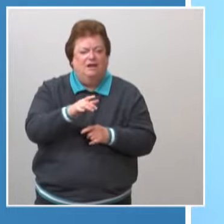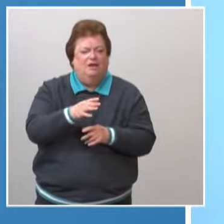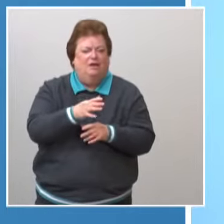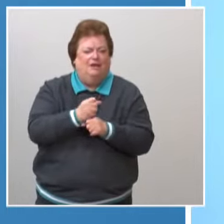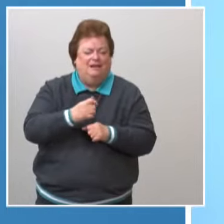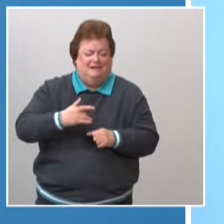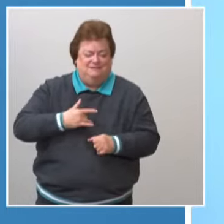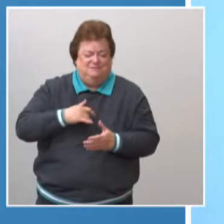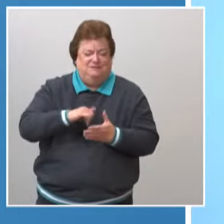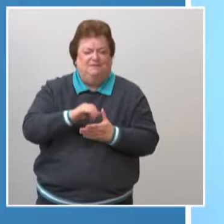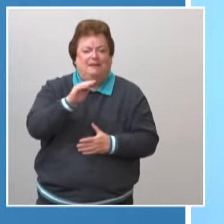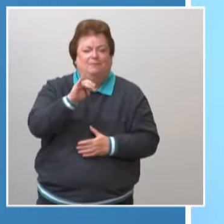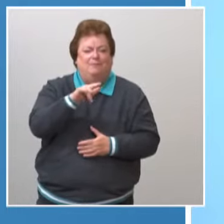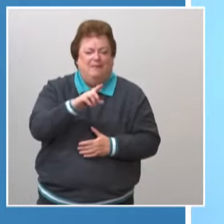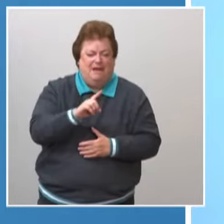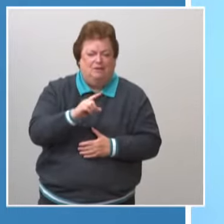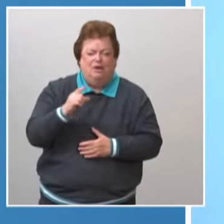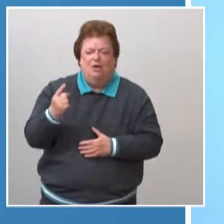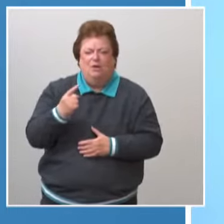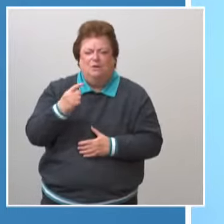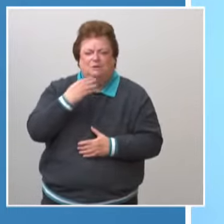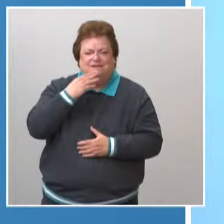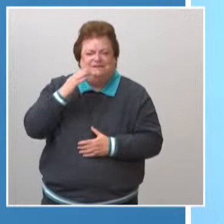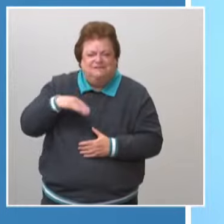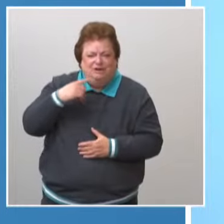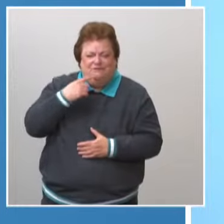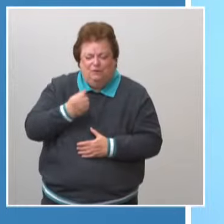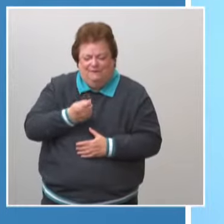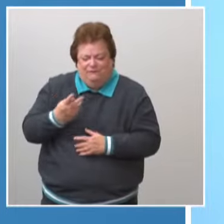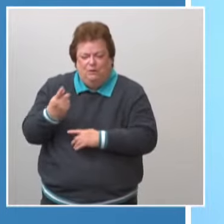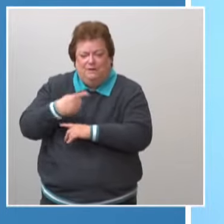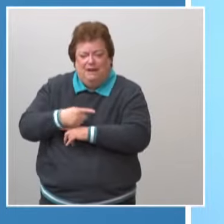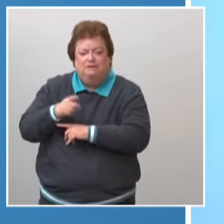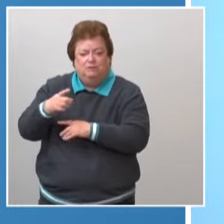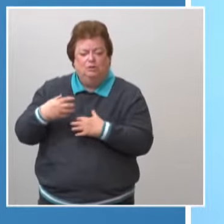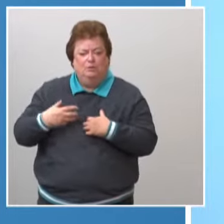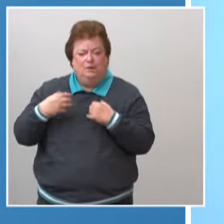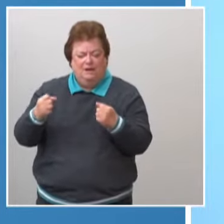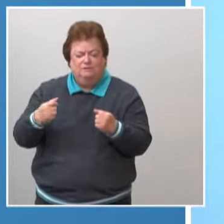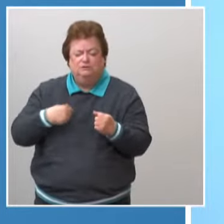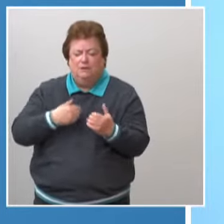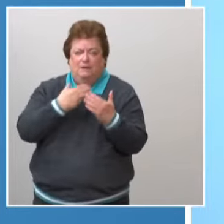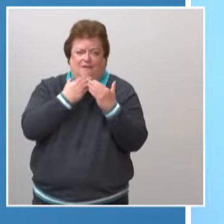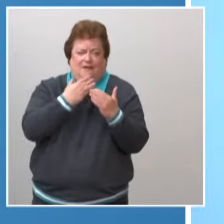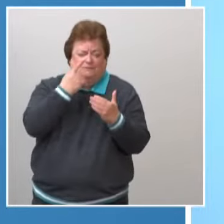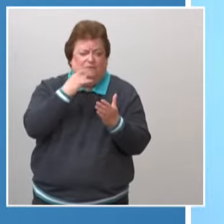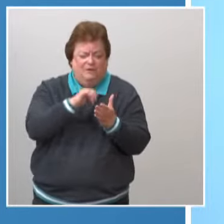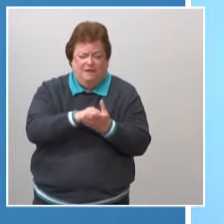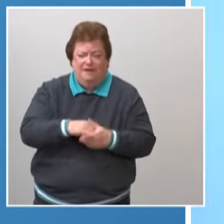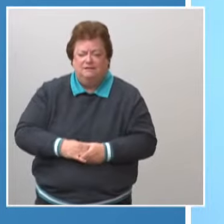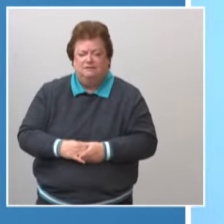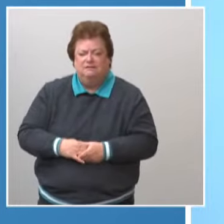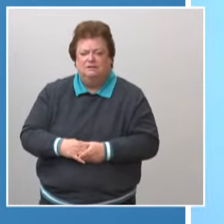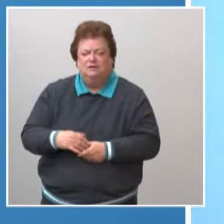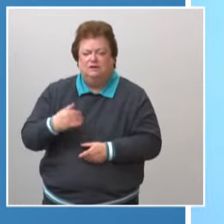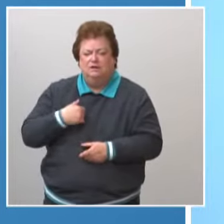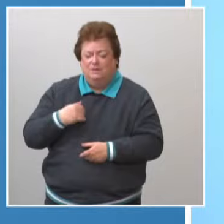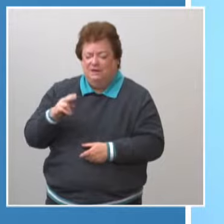others of you, they're only severe for a few days and you're recovering. So we're thankful for that. Despite the fact that we have